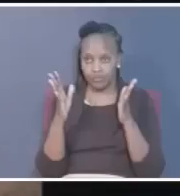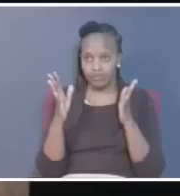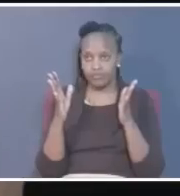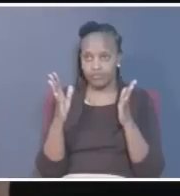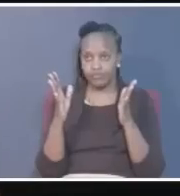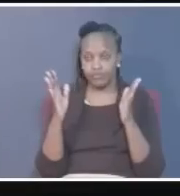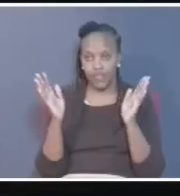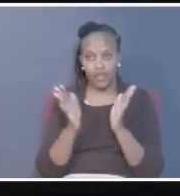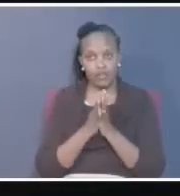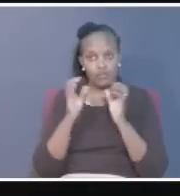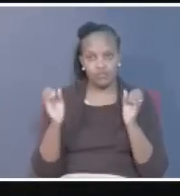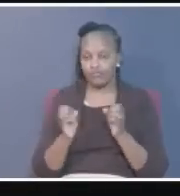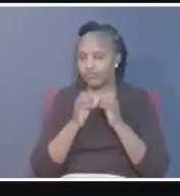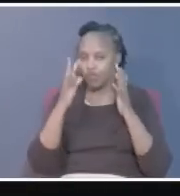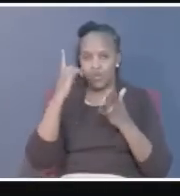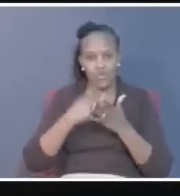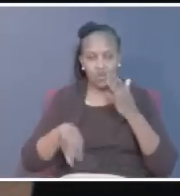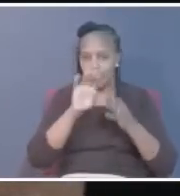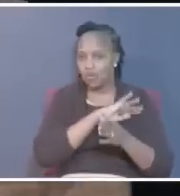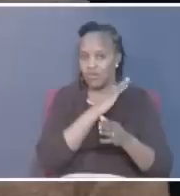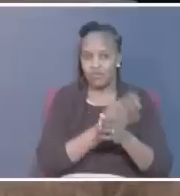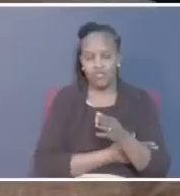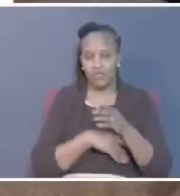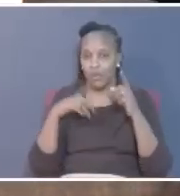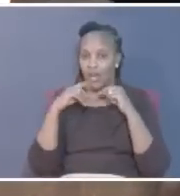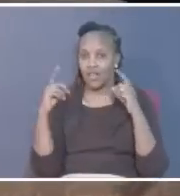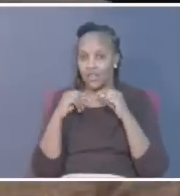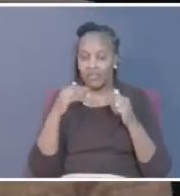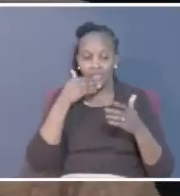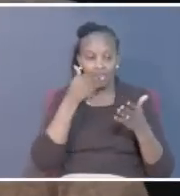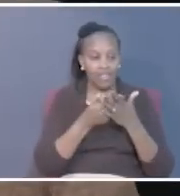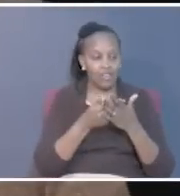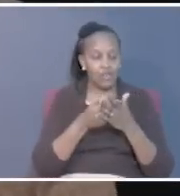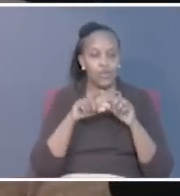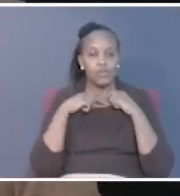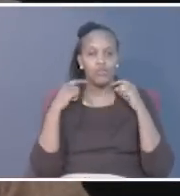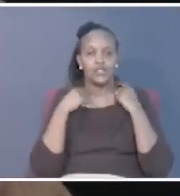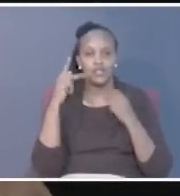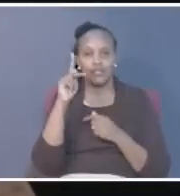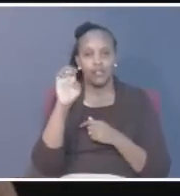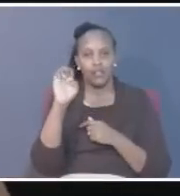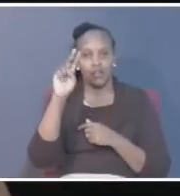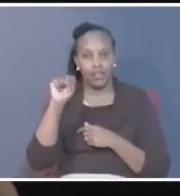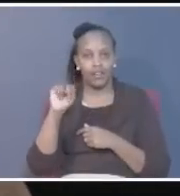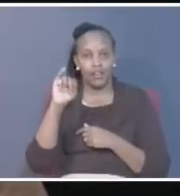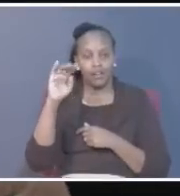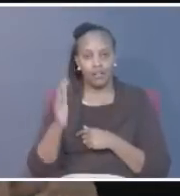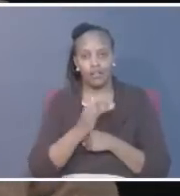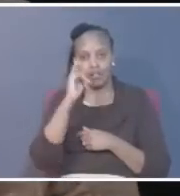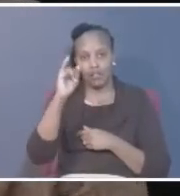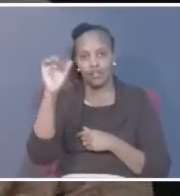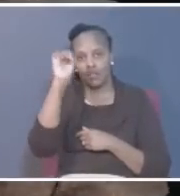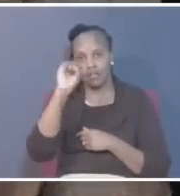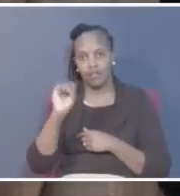Hallelujah. What a powerful message. Thank you, Reverend Kenny Sige, for bringing that word with such